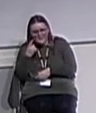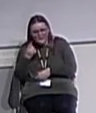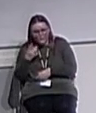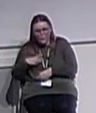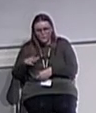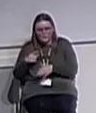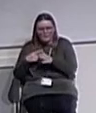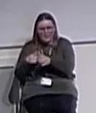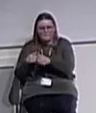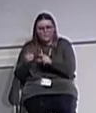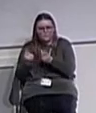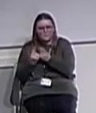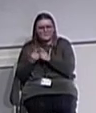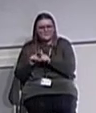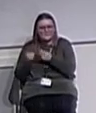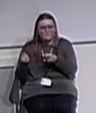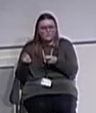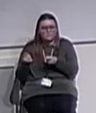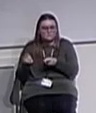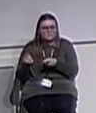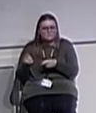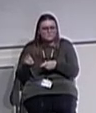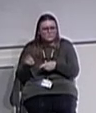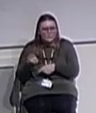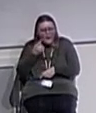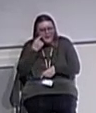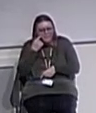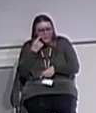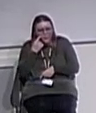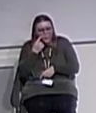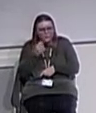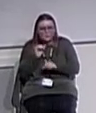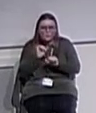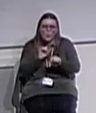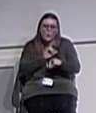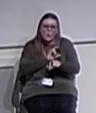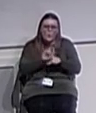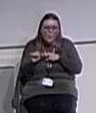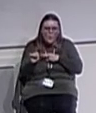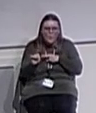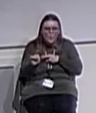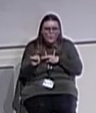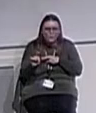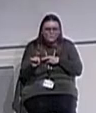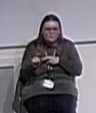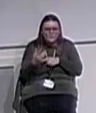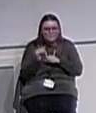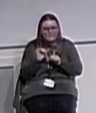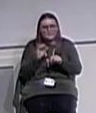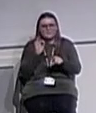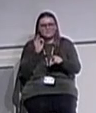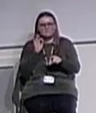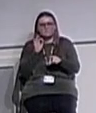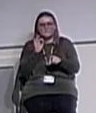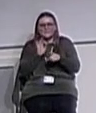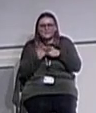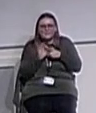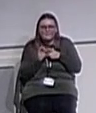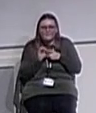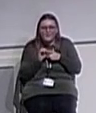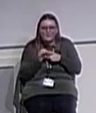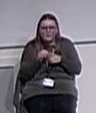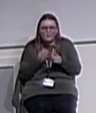if your statement is tailored towards medicine or tailored towards dentistry, we will contact you and say, can you provide us